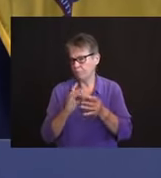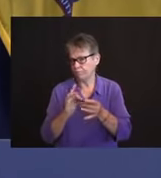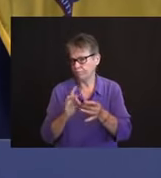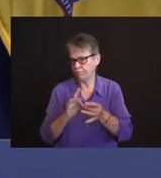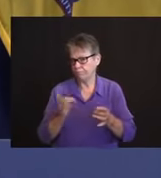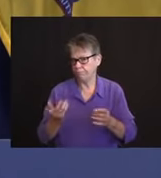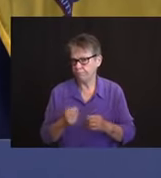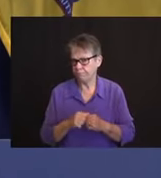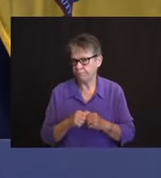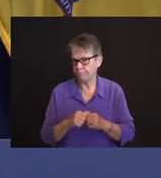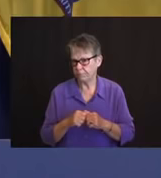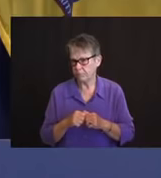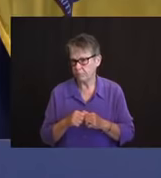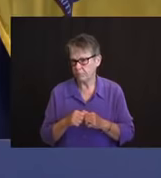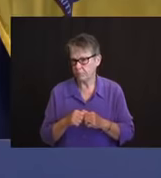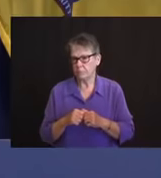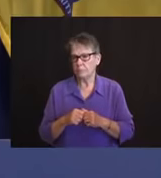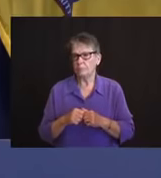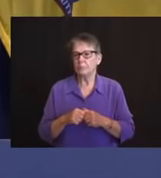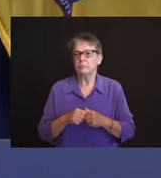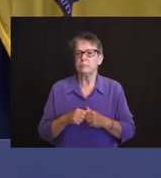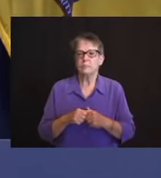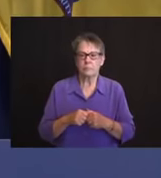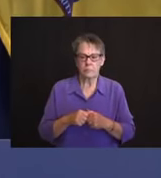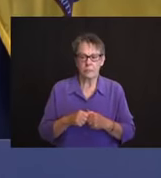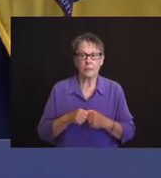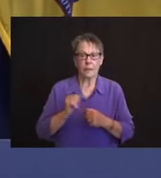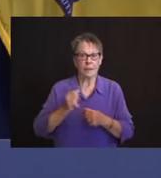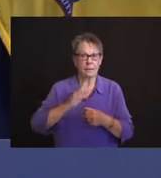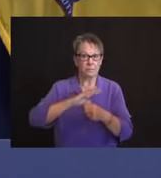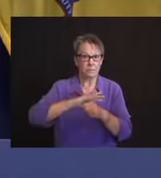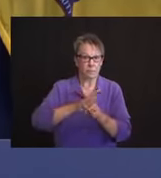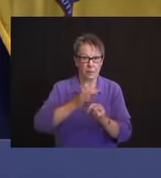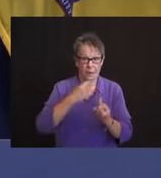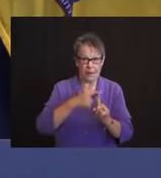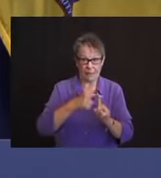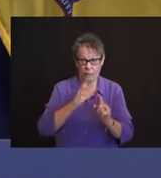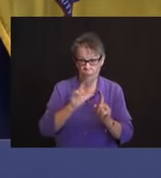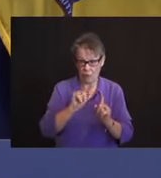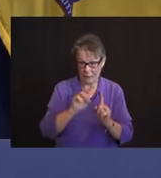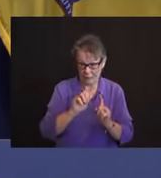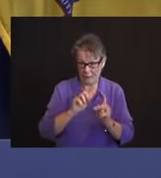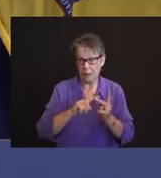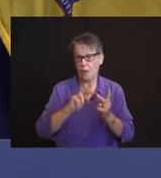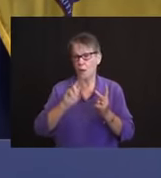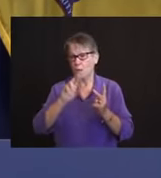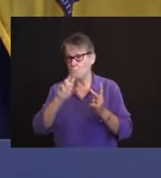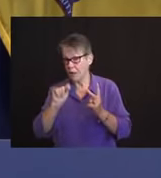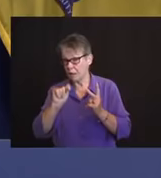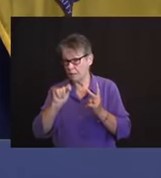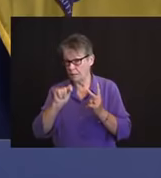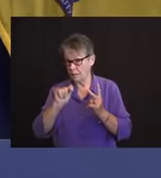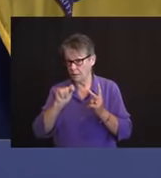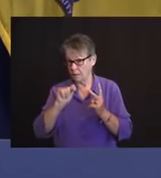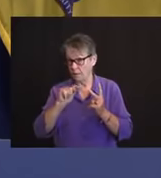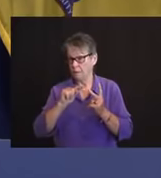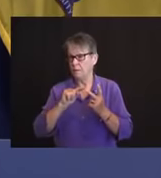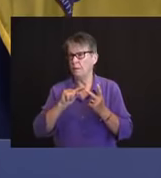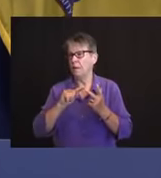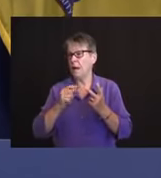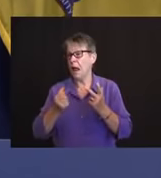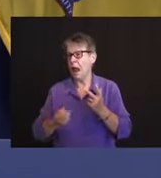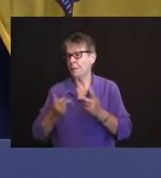data: spot positivity rate, rate of transmission, new hospitalizations. And they continue to